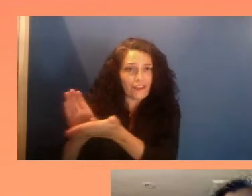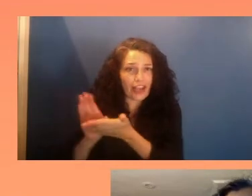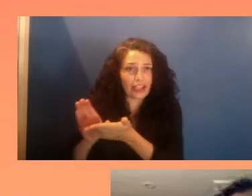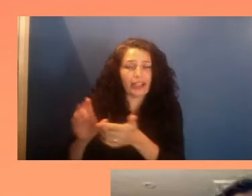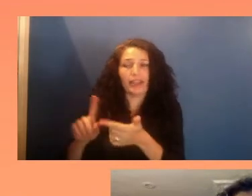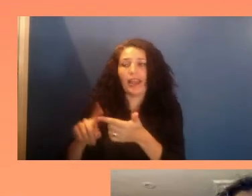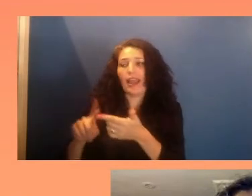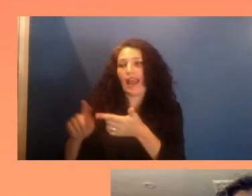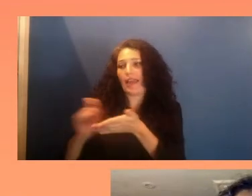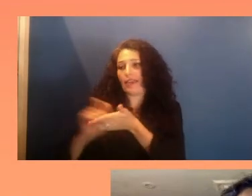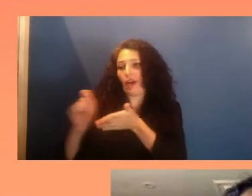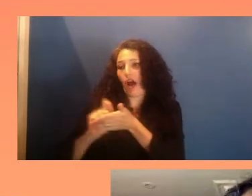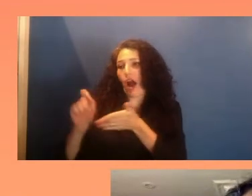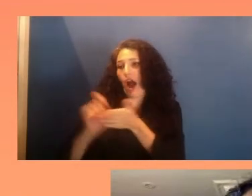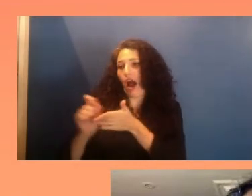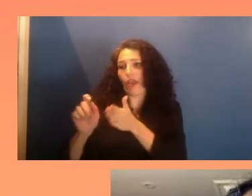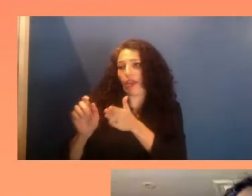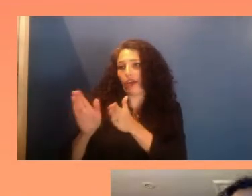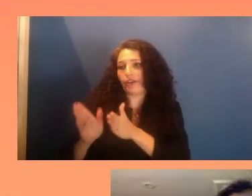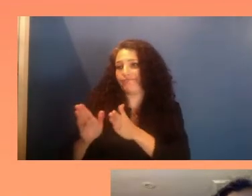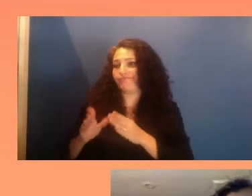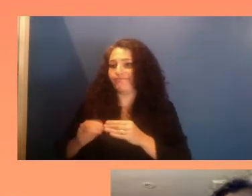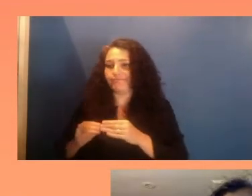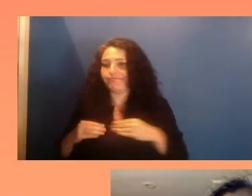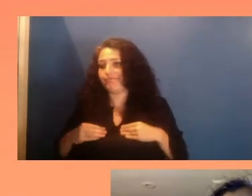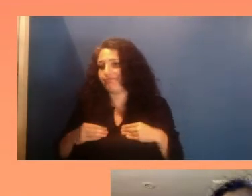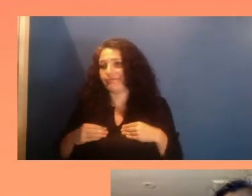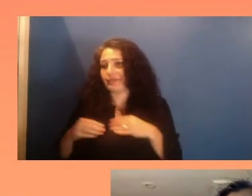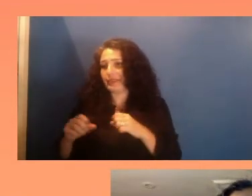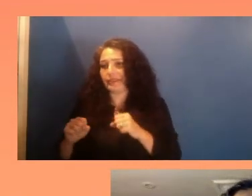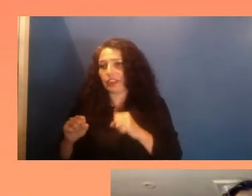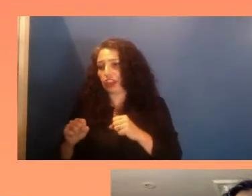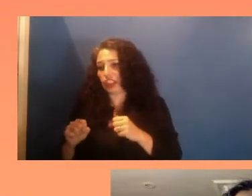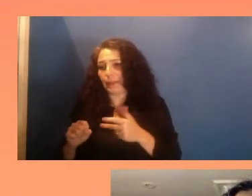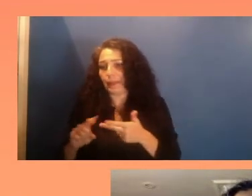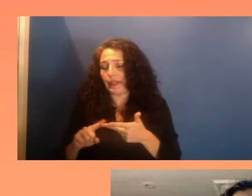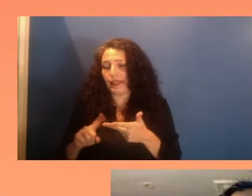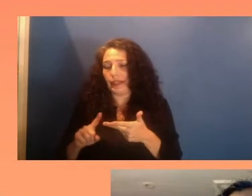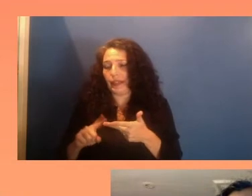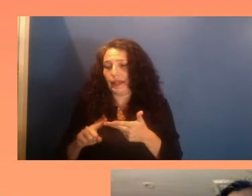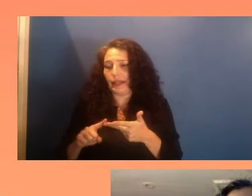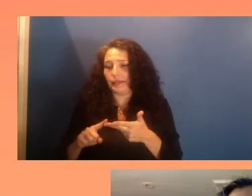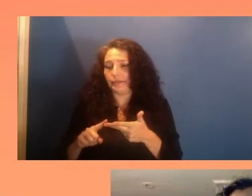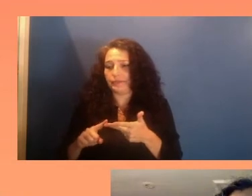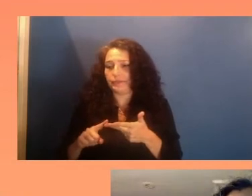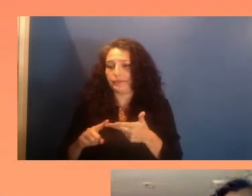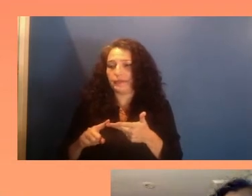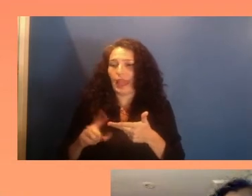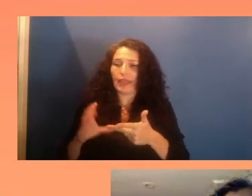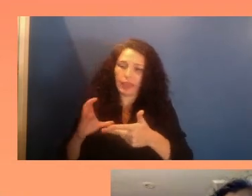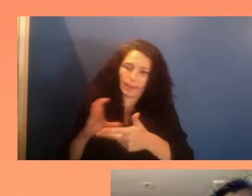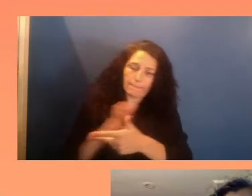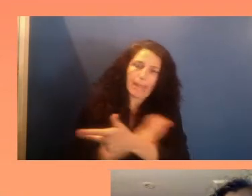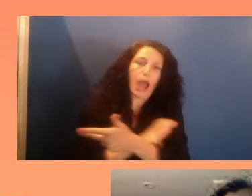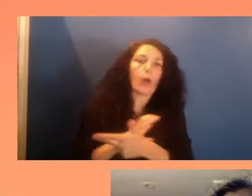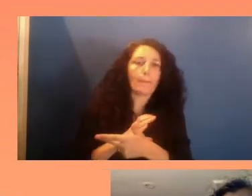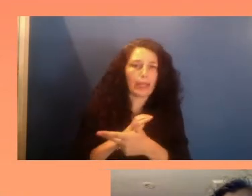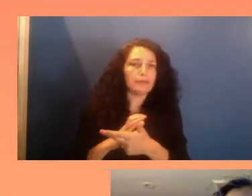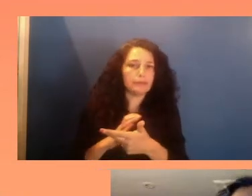that is needed, and the empowerment that is needed, ultimately